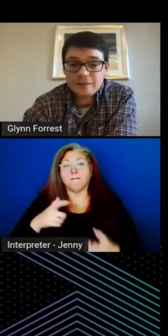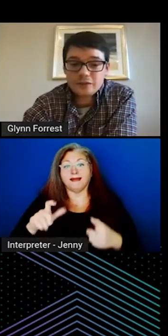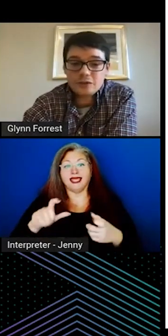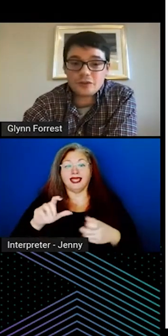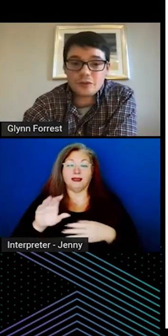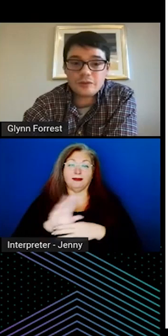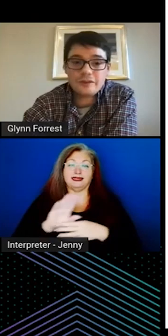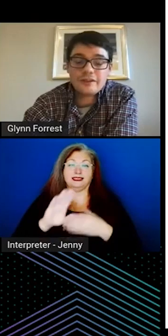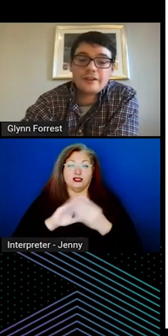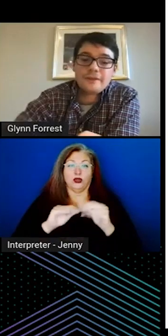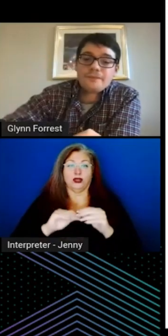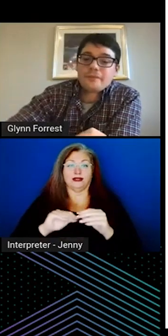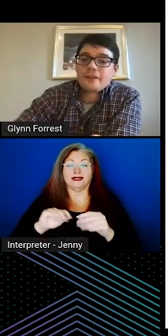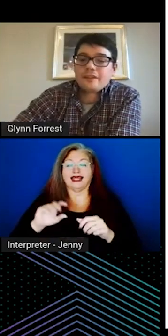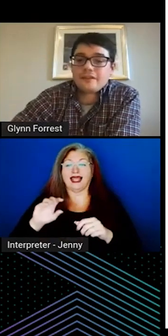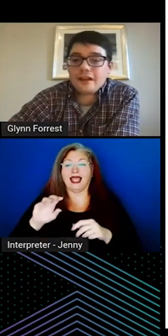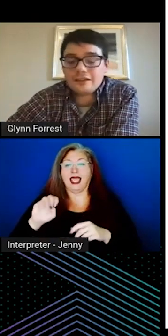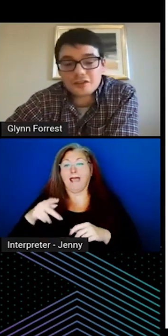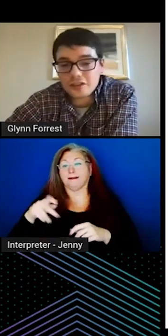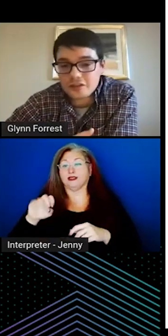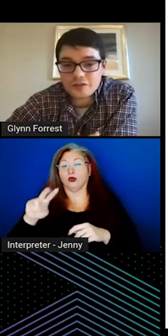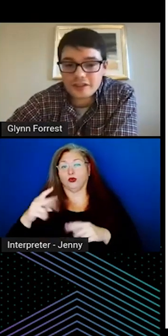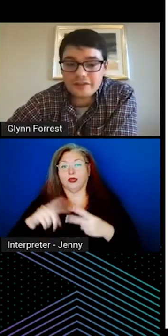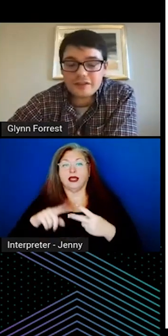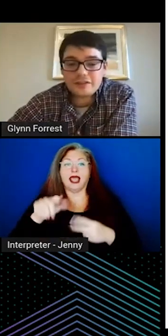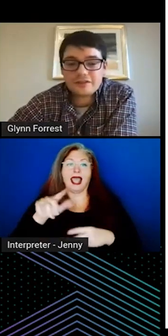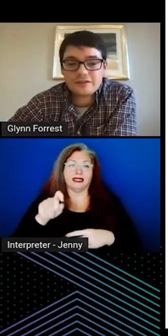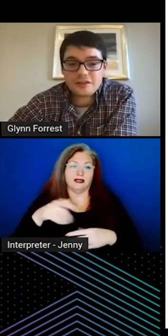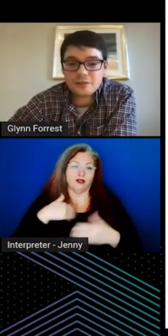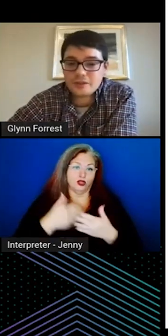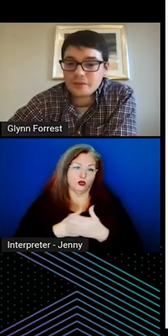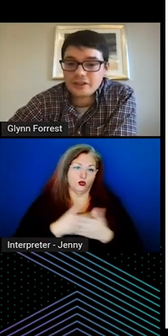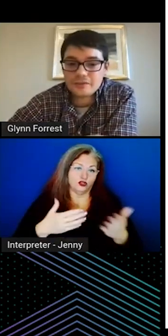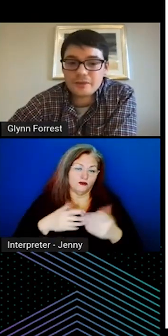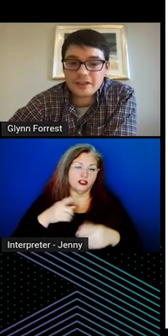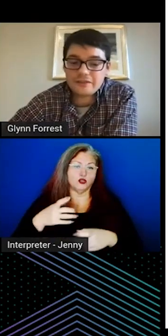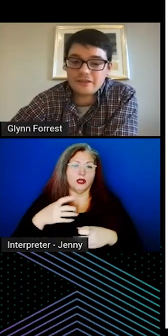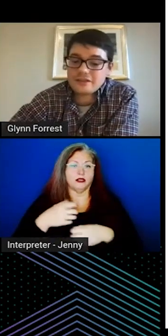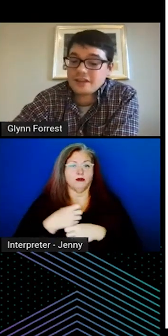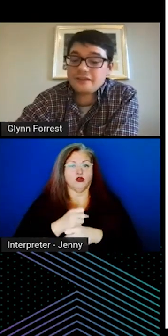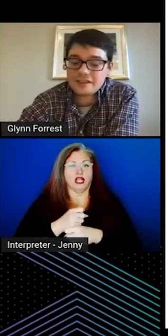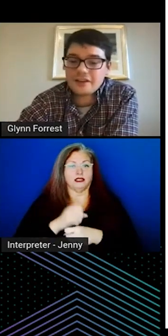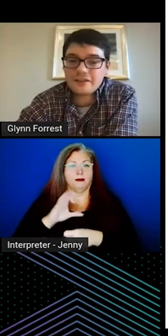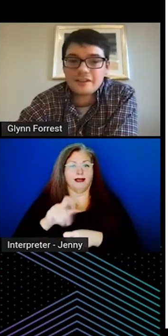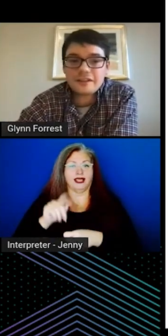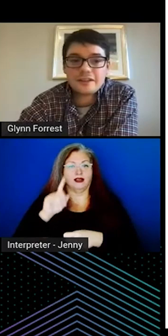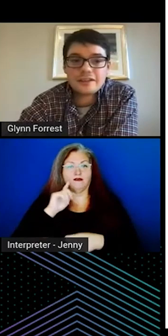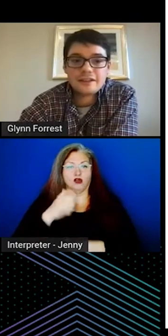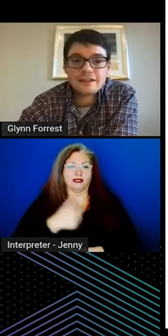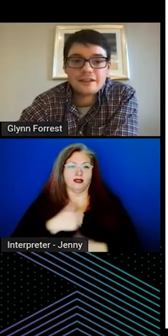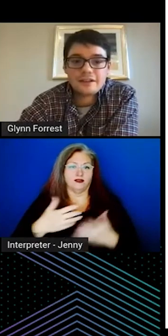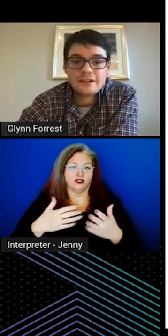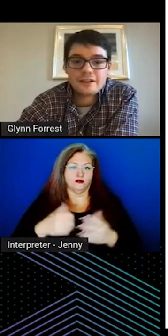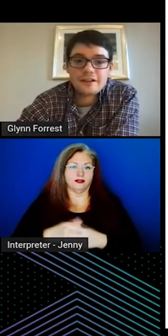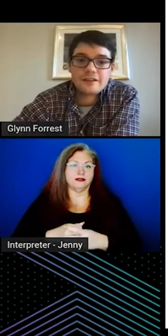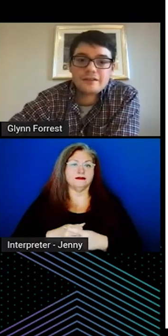quickly, episode 2. Alice has got her new service. She wants a production bucket for the selfie service.